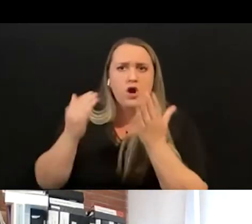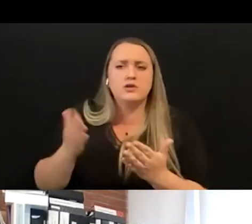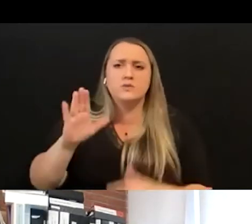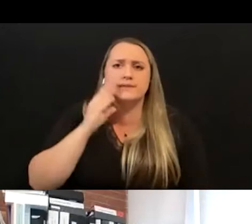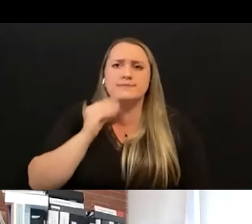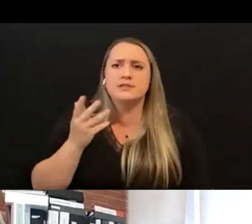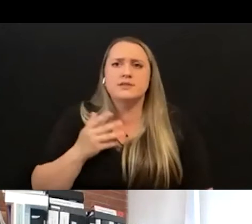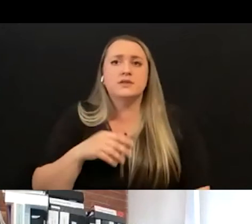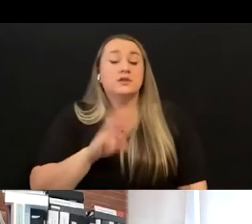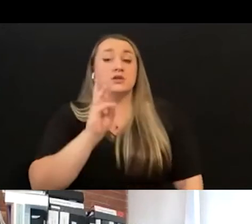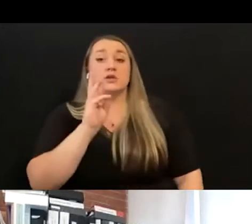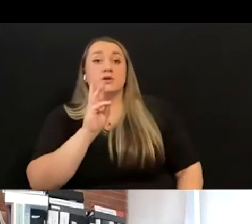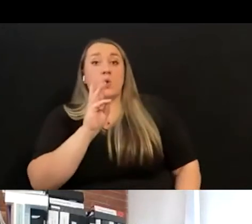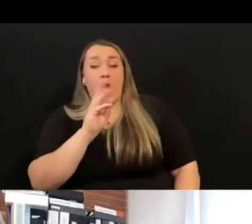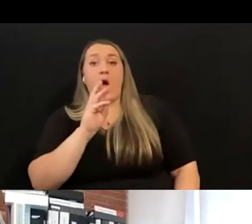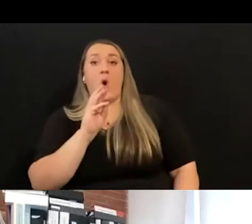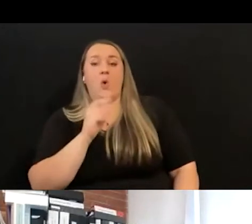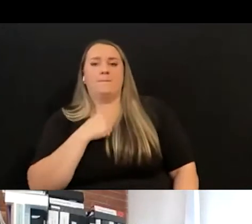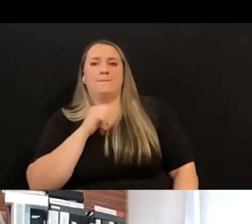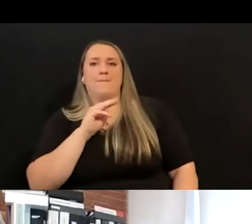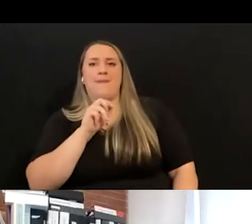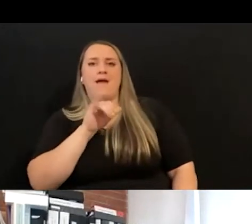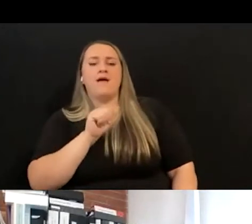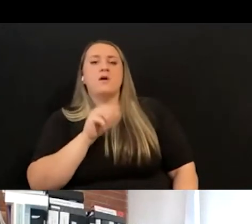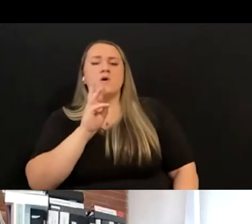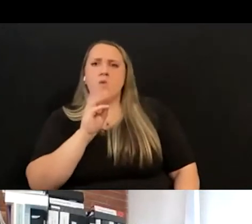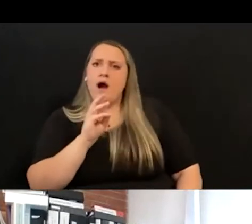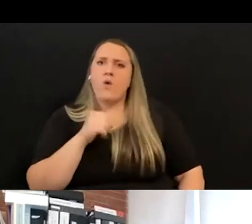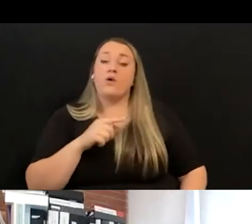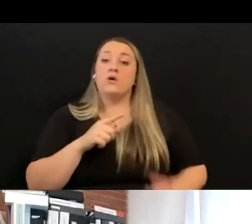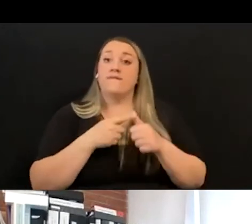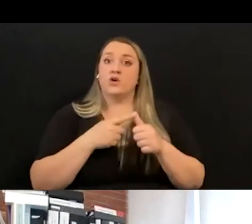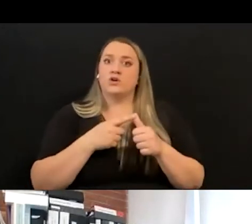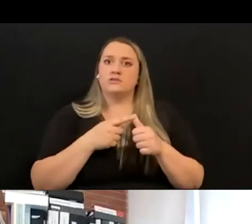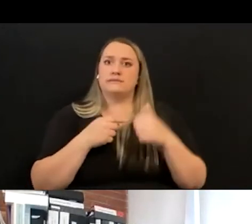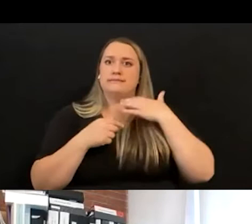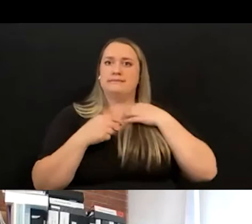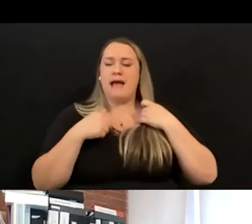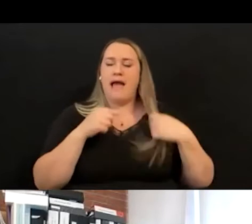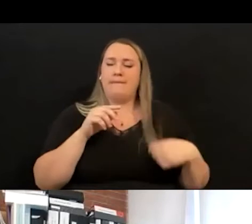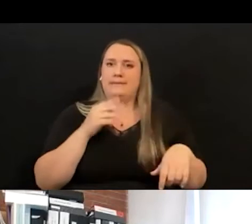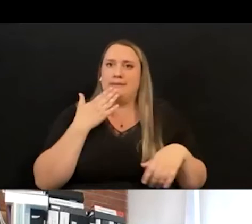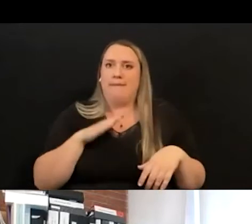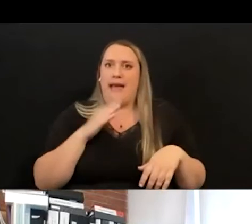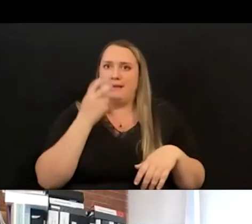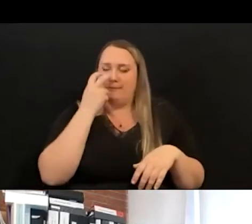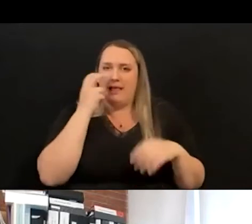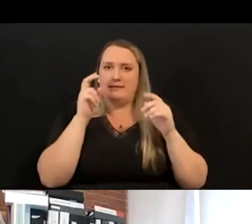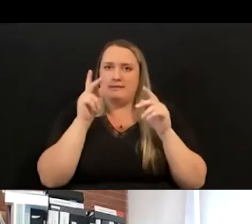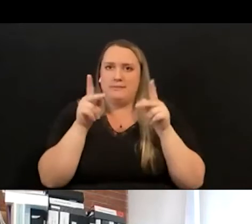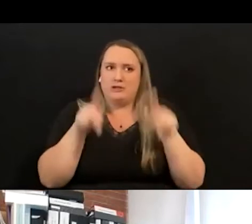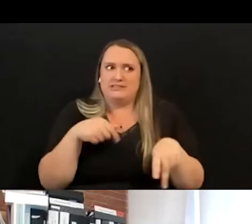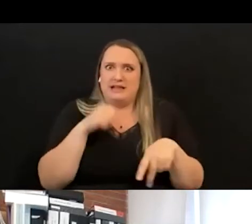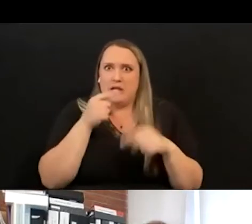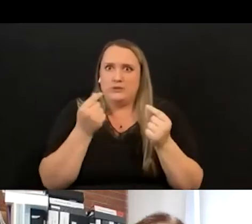Wow. I feel, well, first of all, I'm being a very bad blind person and I didn't do my description. So here it comes,